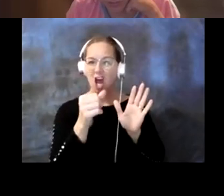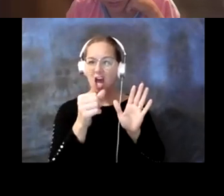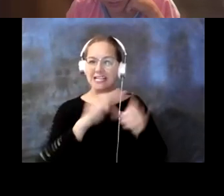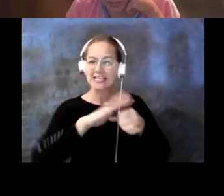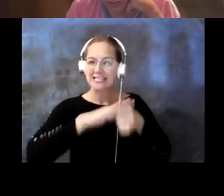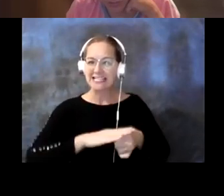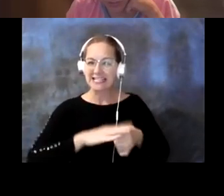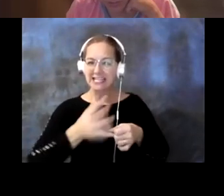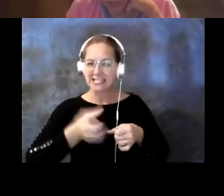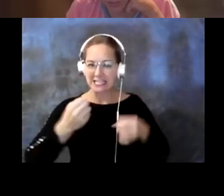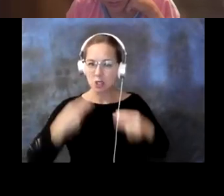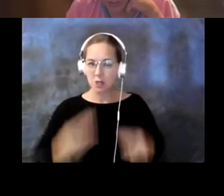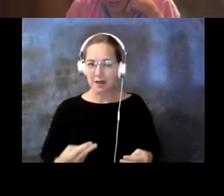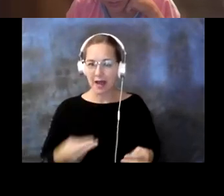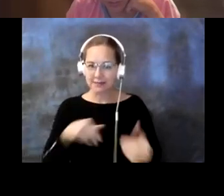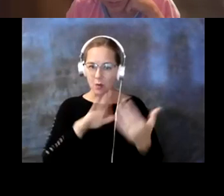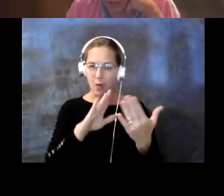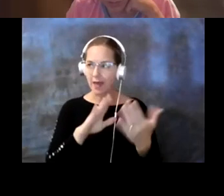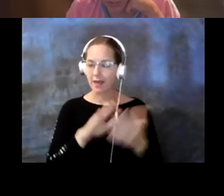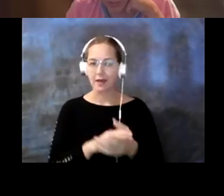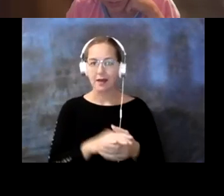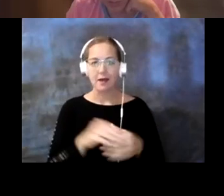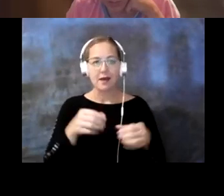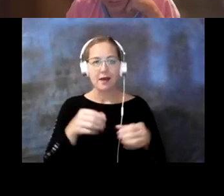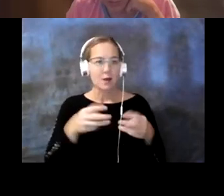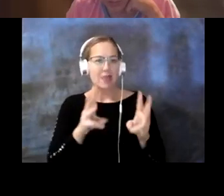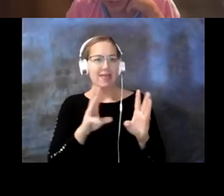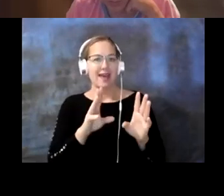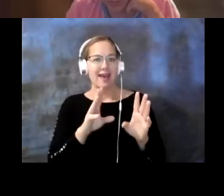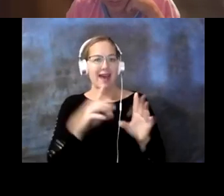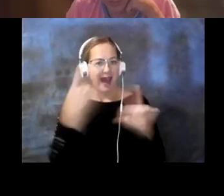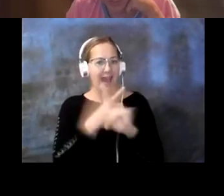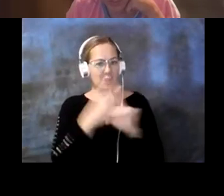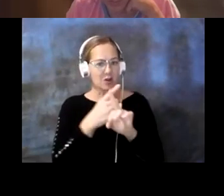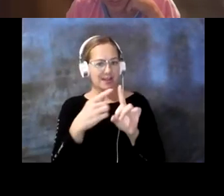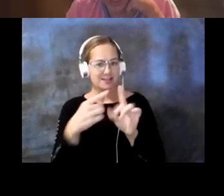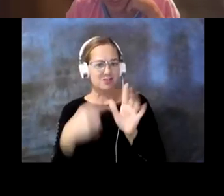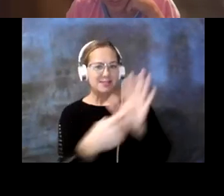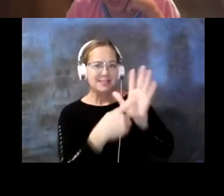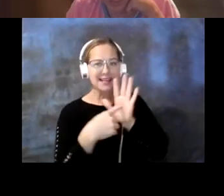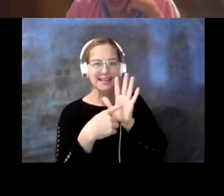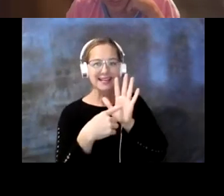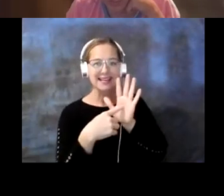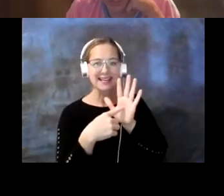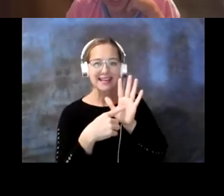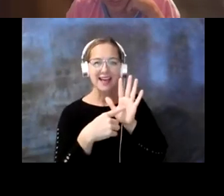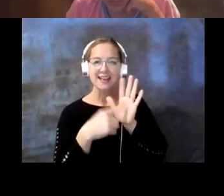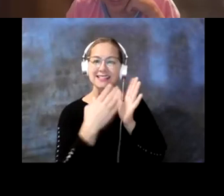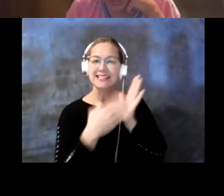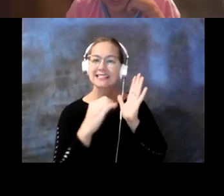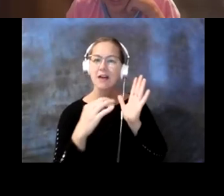in a way that accurately depicts like scenes of love and scenes of sex and the scenes